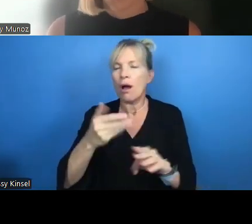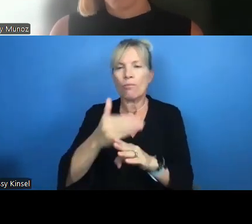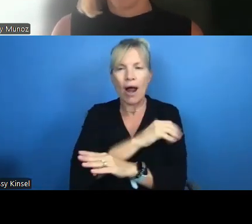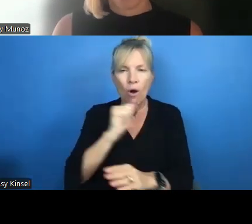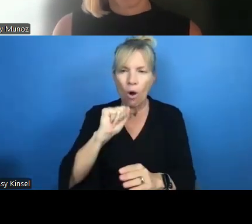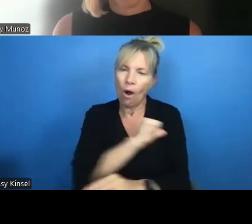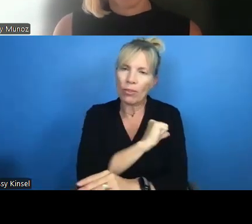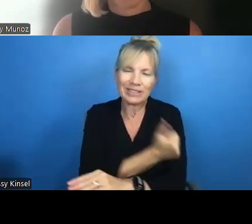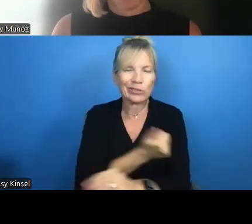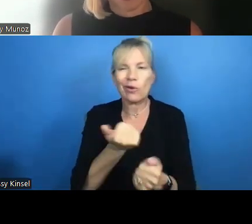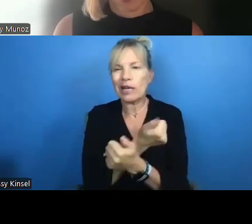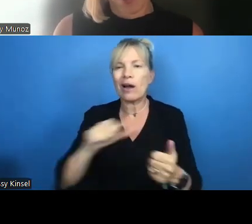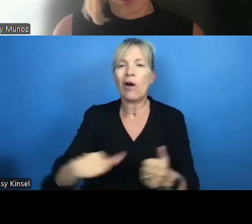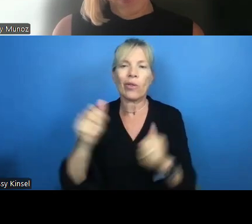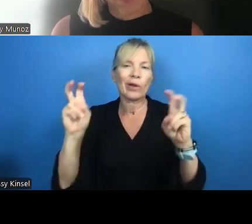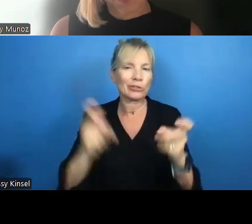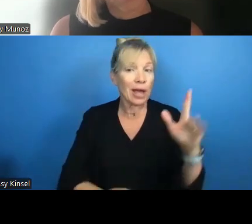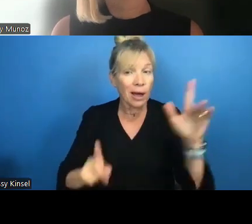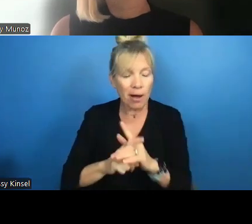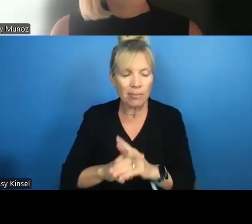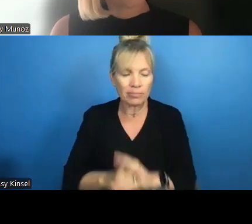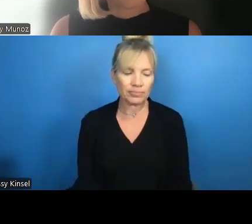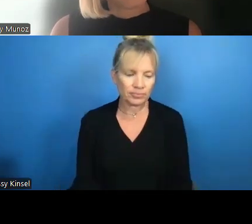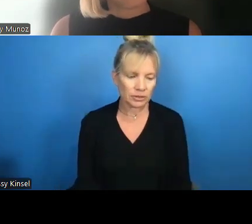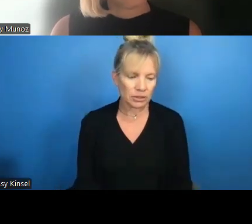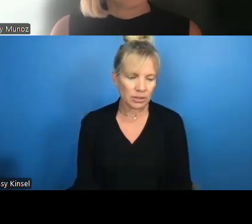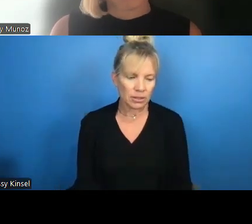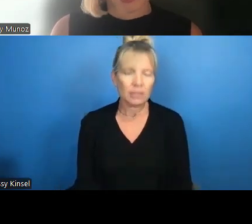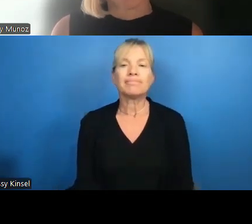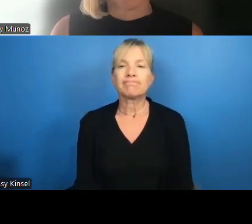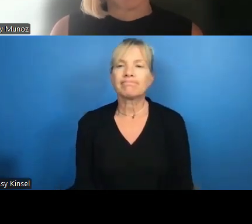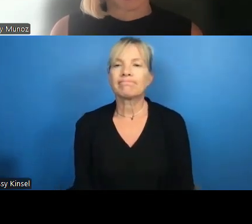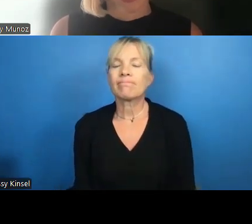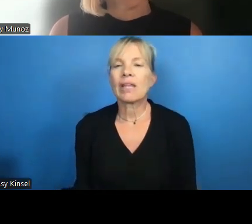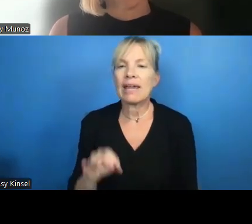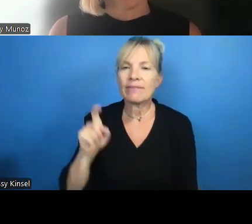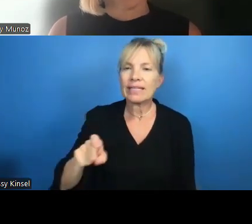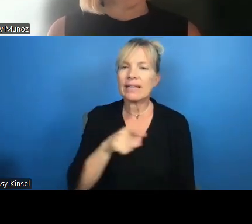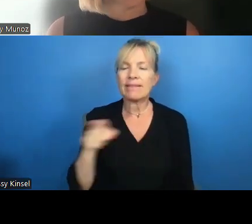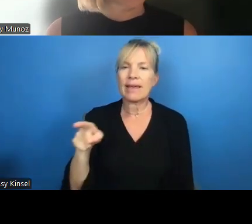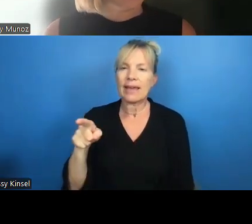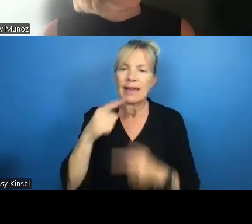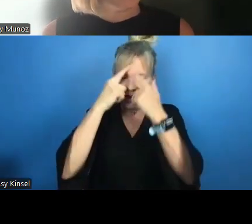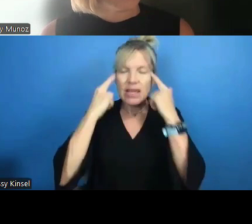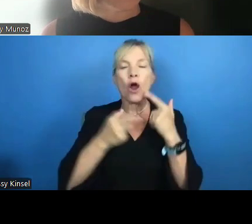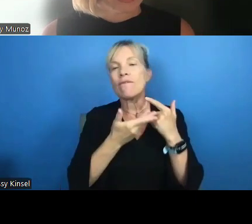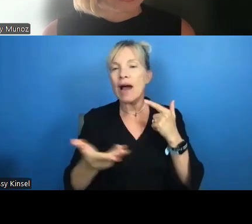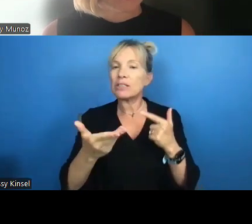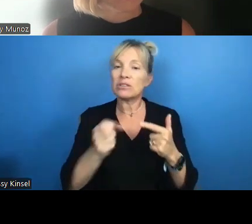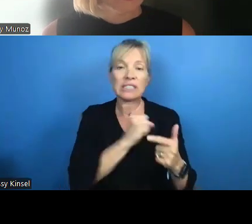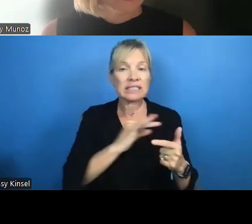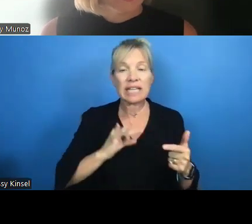authorizations, or any other issues that might come up. When needed, key Access staff are invited to attend these